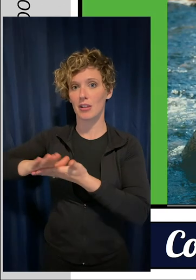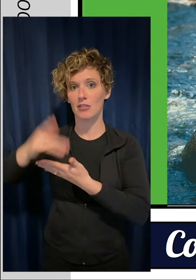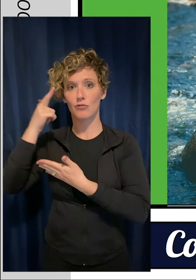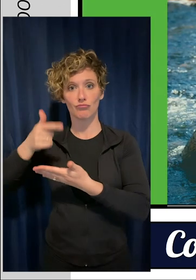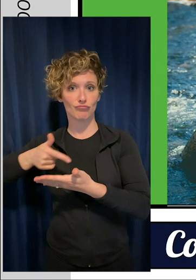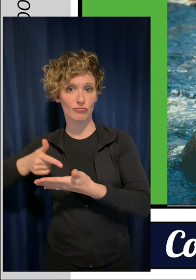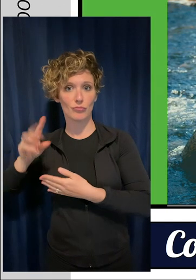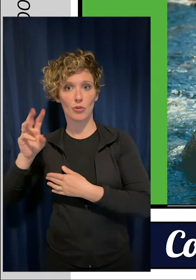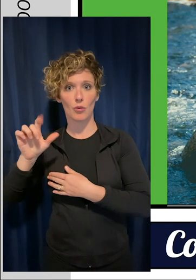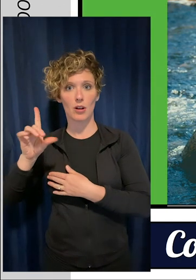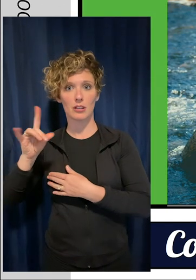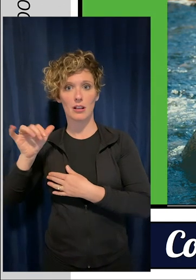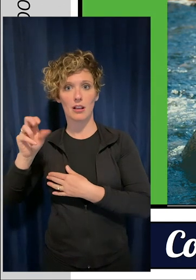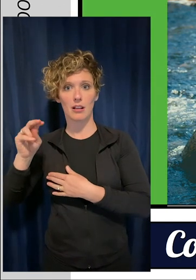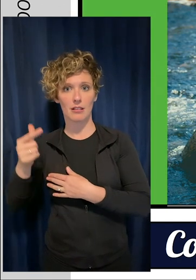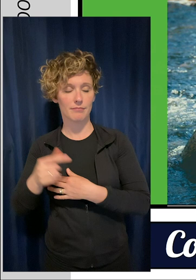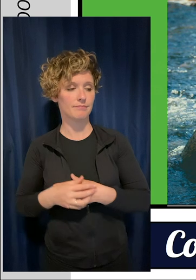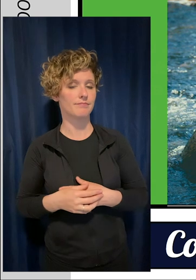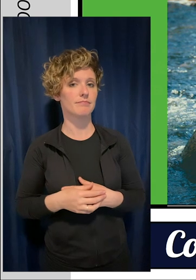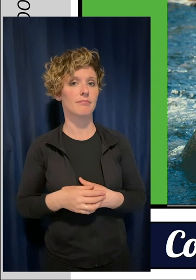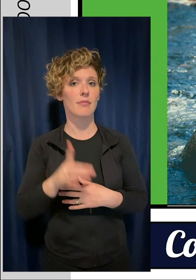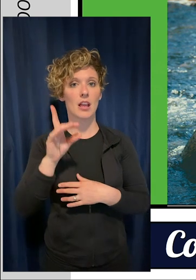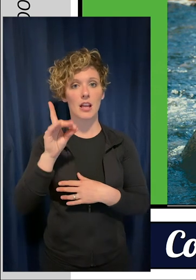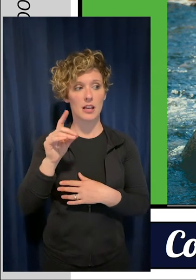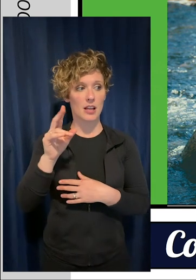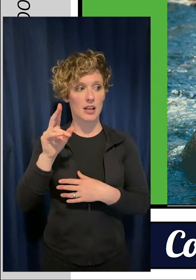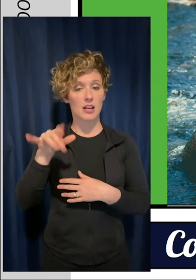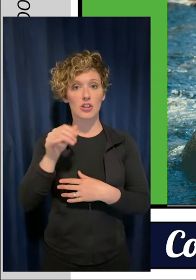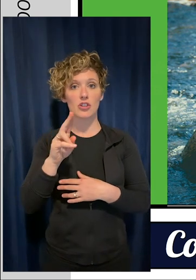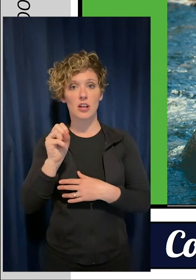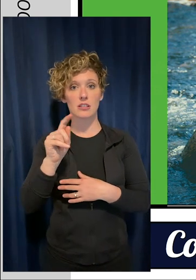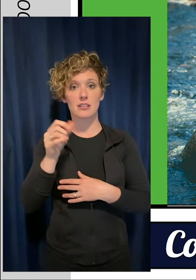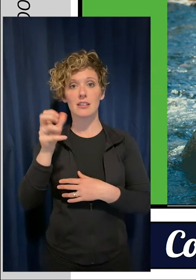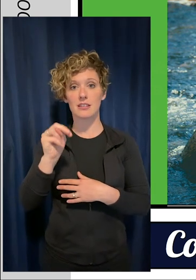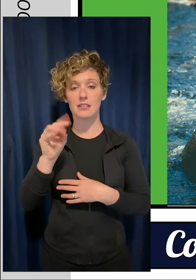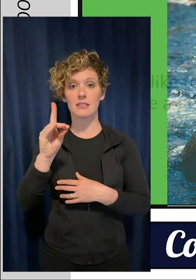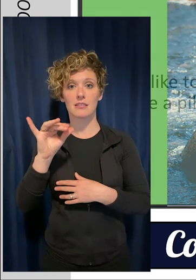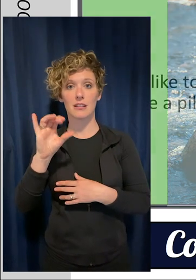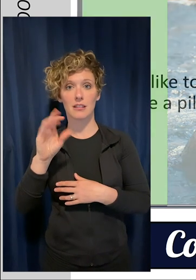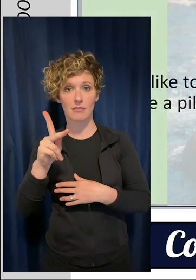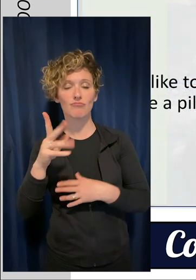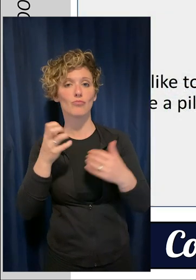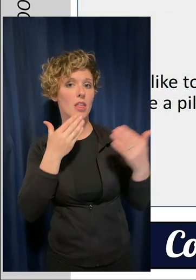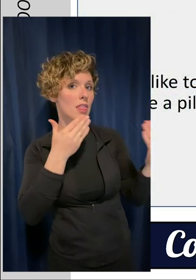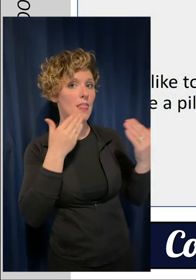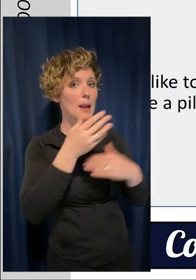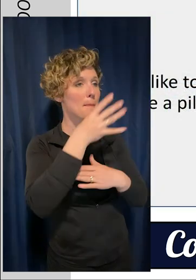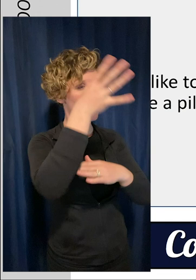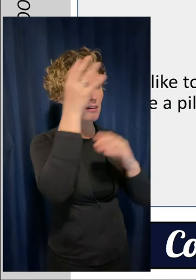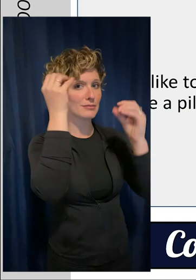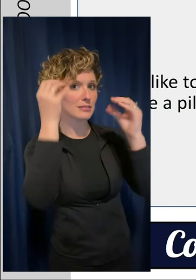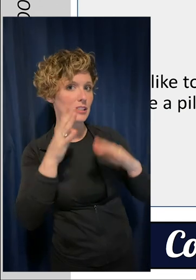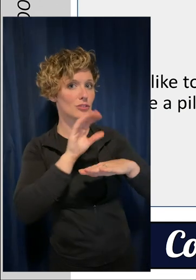Justin Dick would like to thank his parents, his teachers, his counselors, and his coaches for all of their support. In the